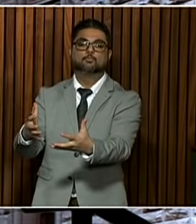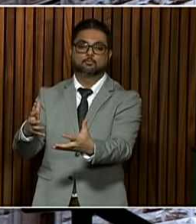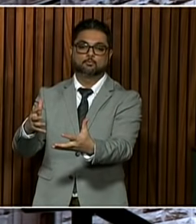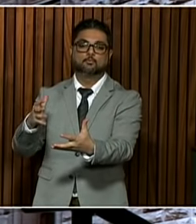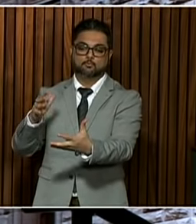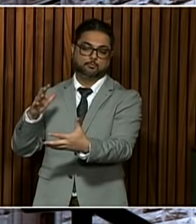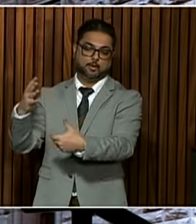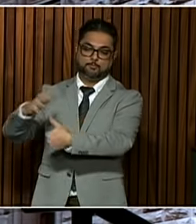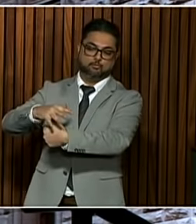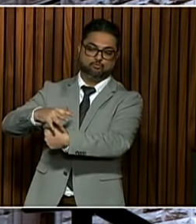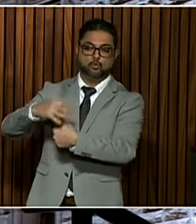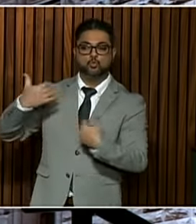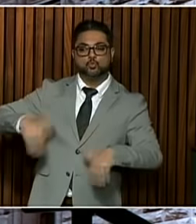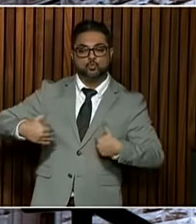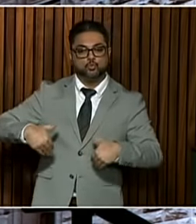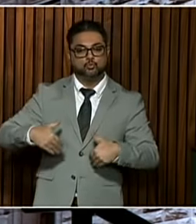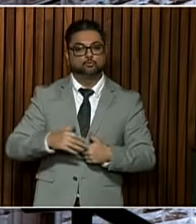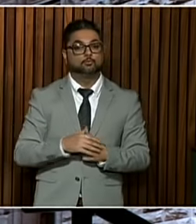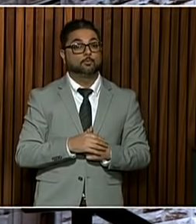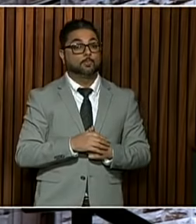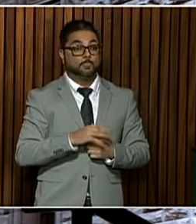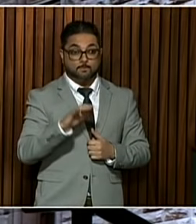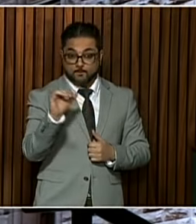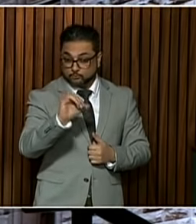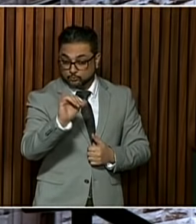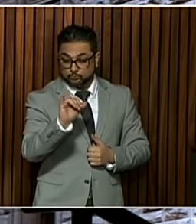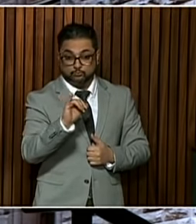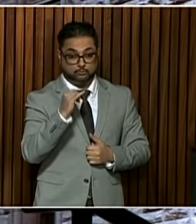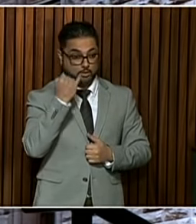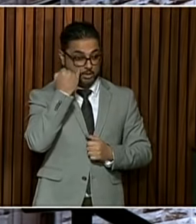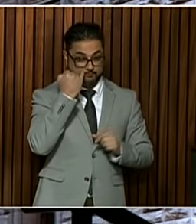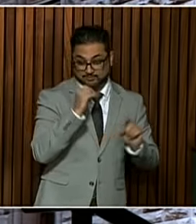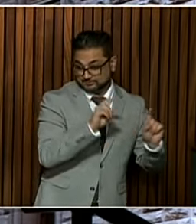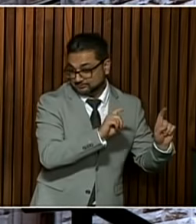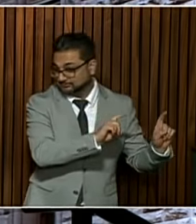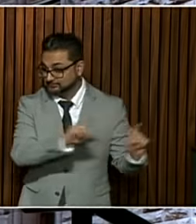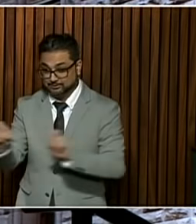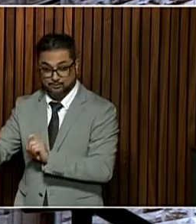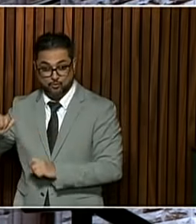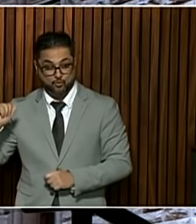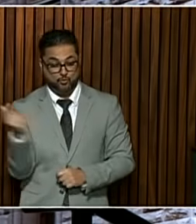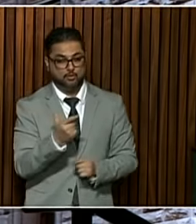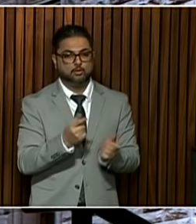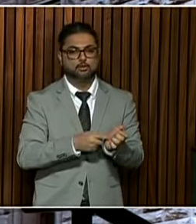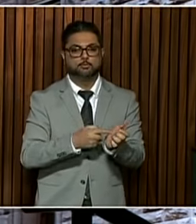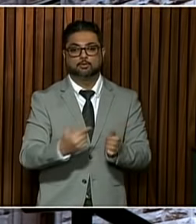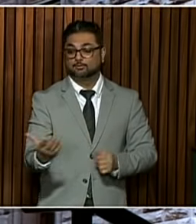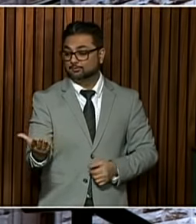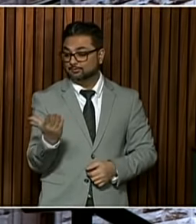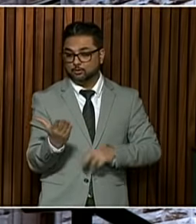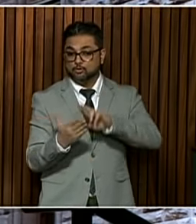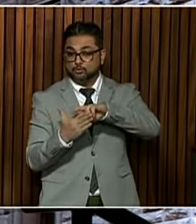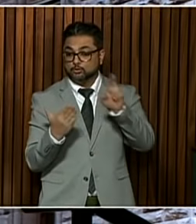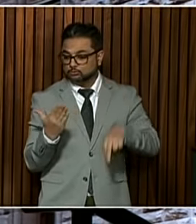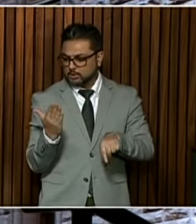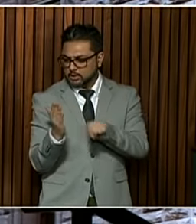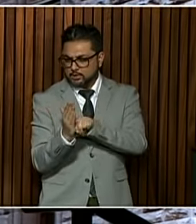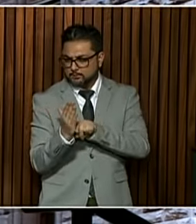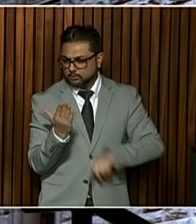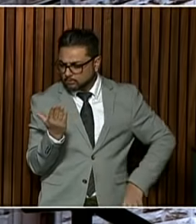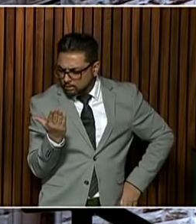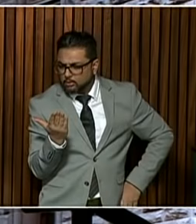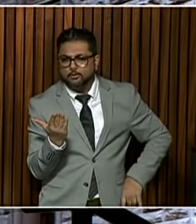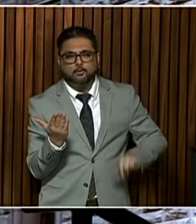that time. The chance of just finding a positive now and again on regular testing is a little bit